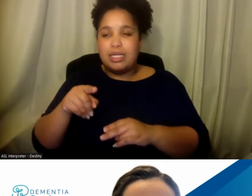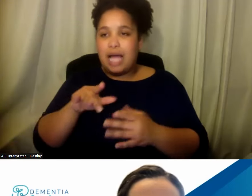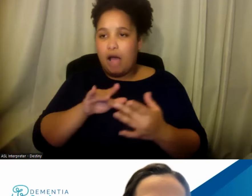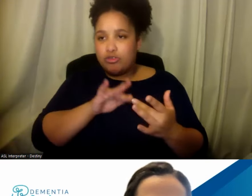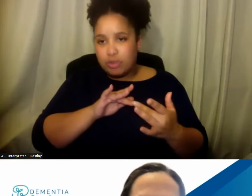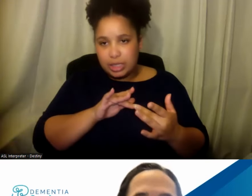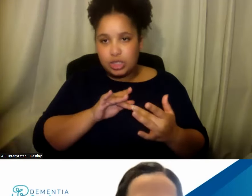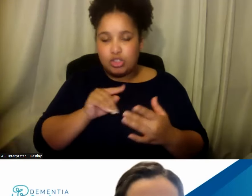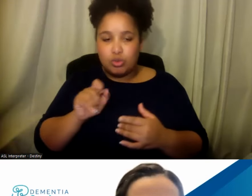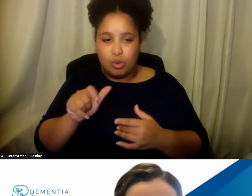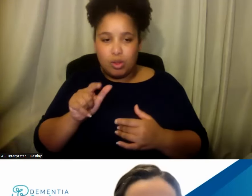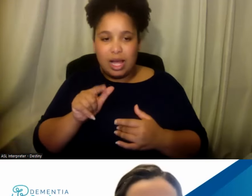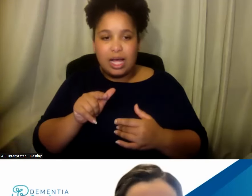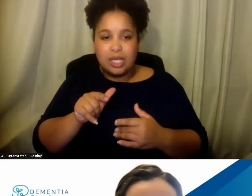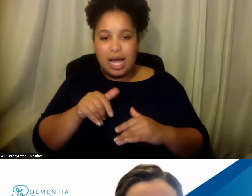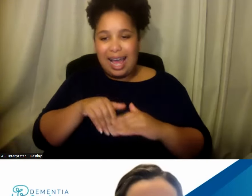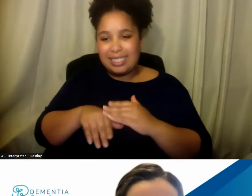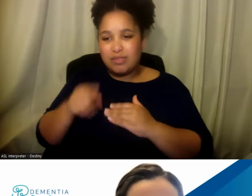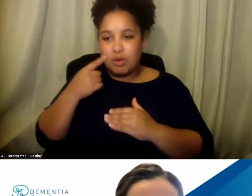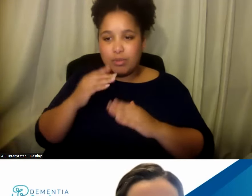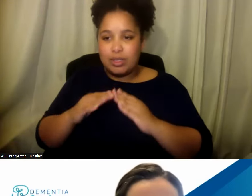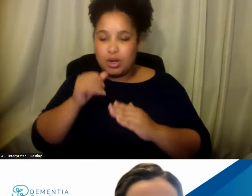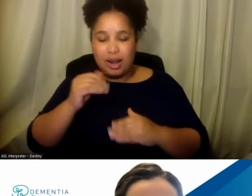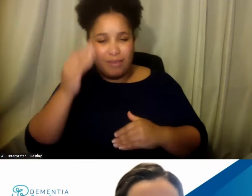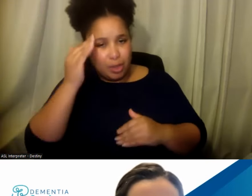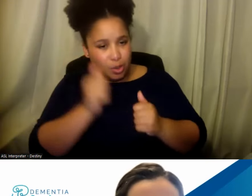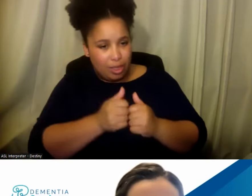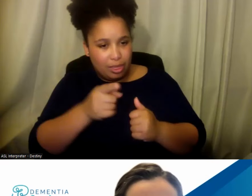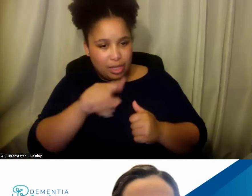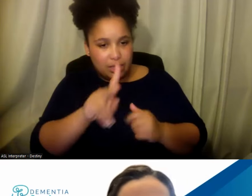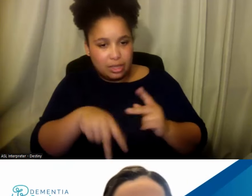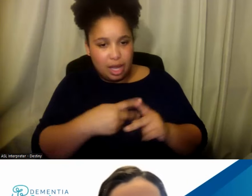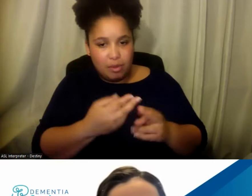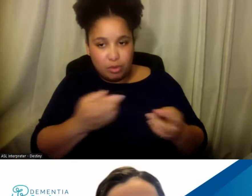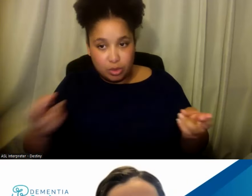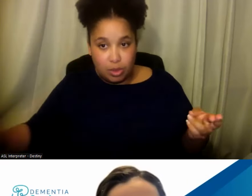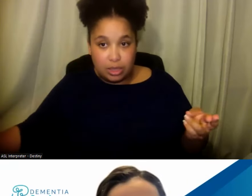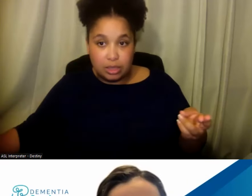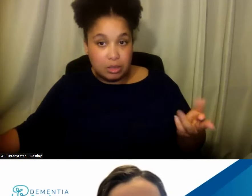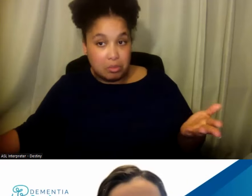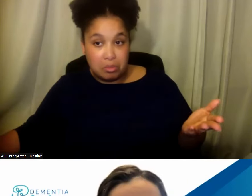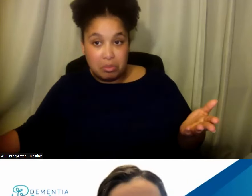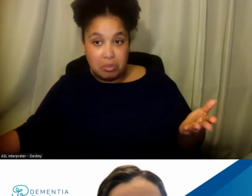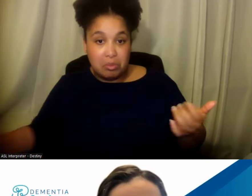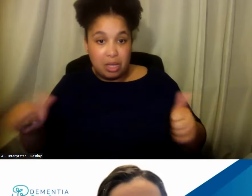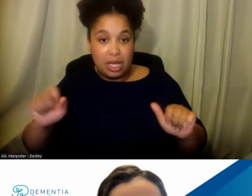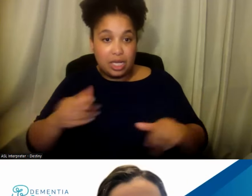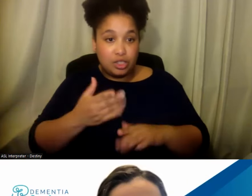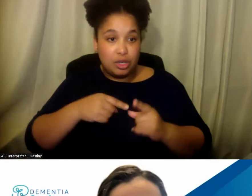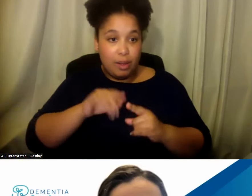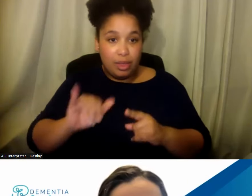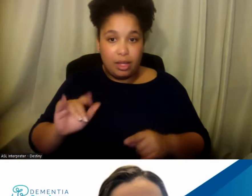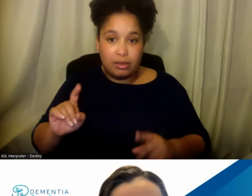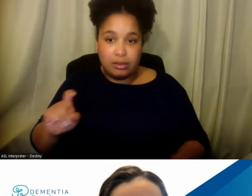into communities that might be less familiar with the resources, and wondered if any of you could speak to that.